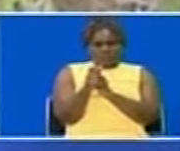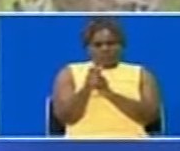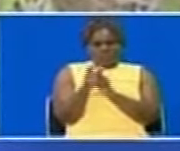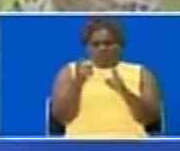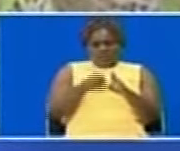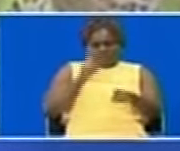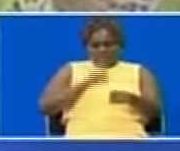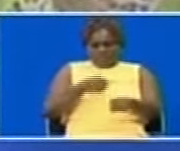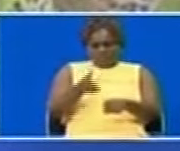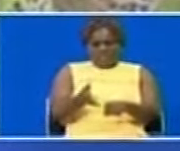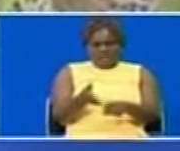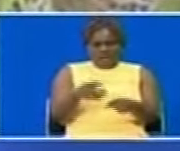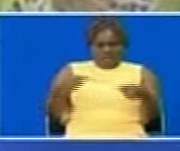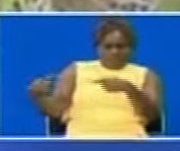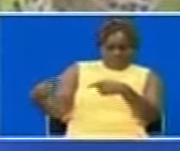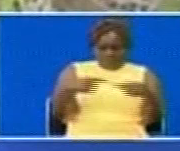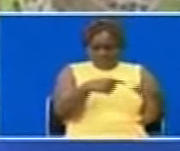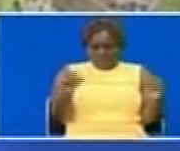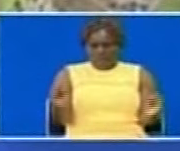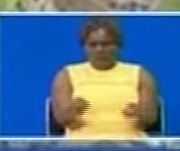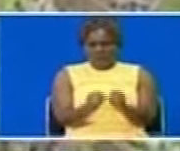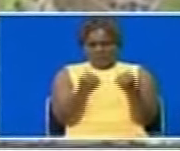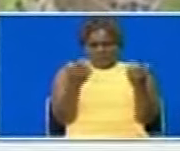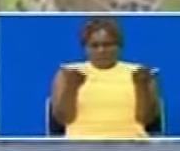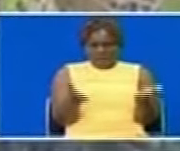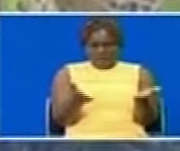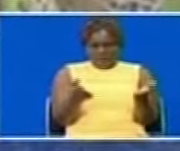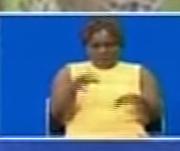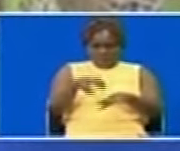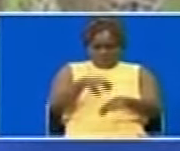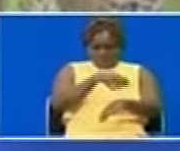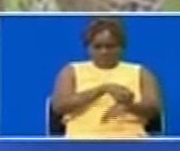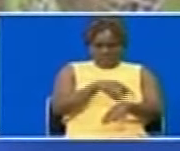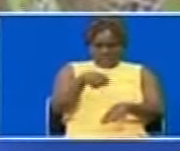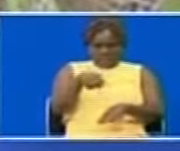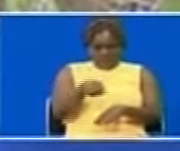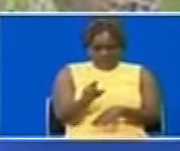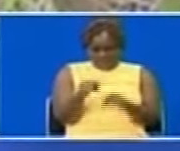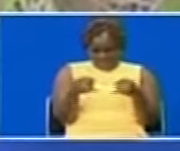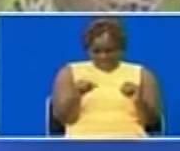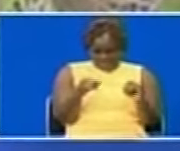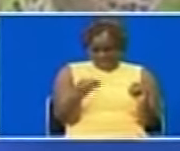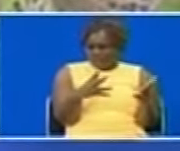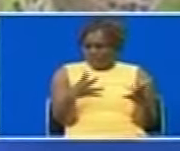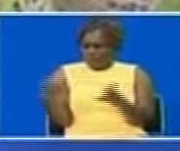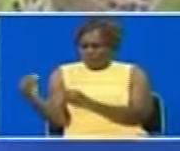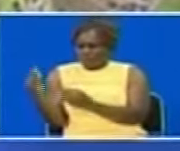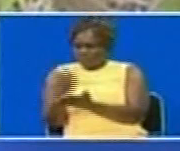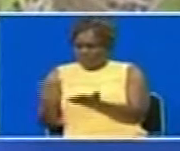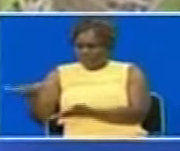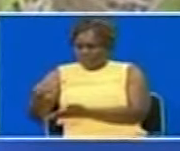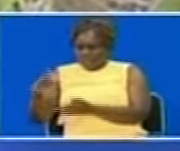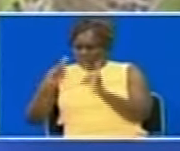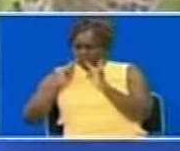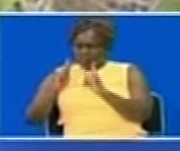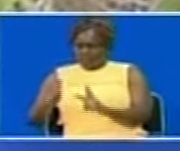from that point where the conflict took place, now he was injured, and so he was trying to escape to a place that was